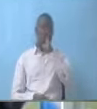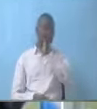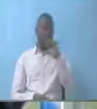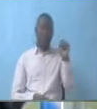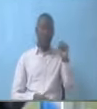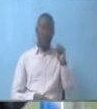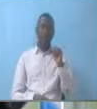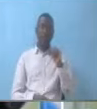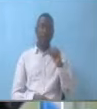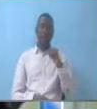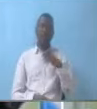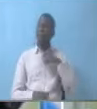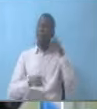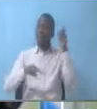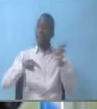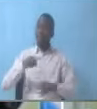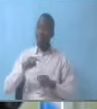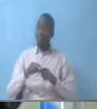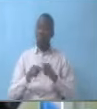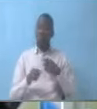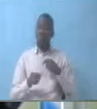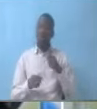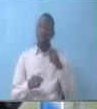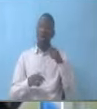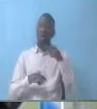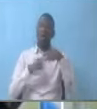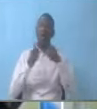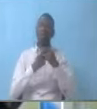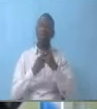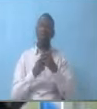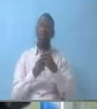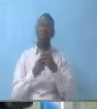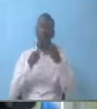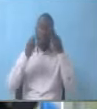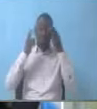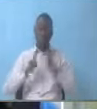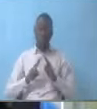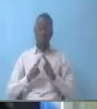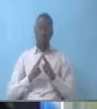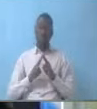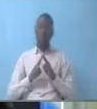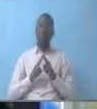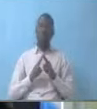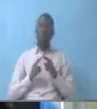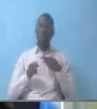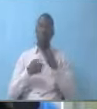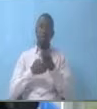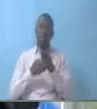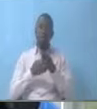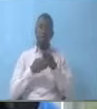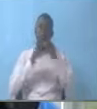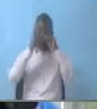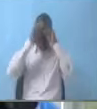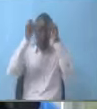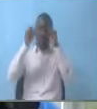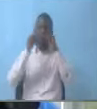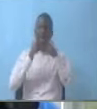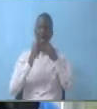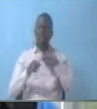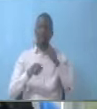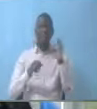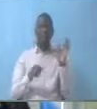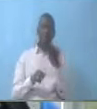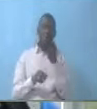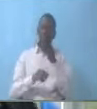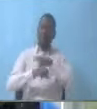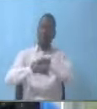to a fine of the amount of loss caused to the public body and shall, in addition, be imprisoned.